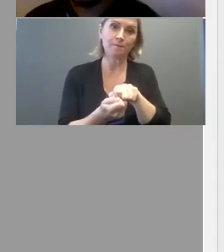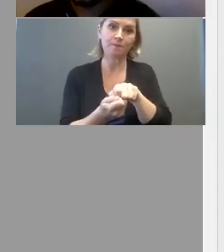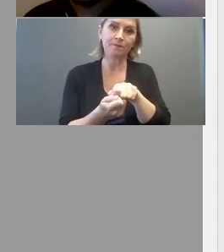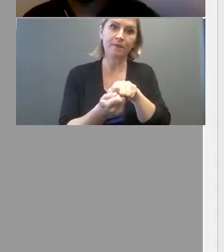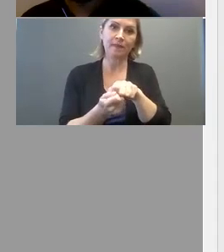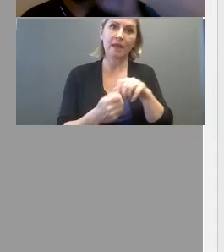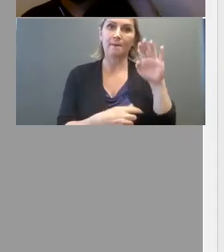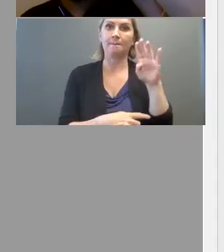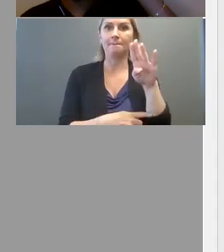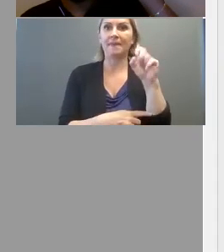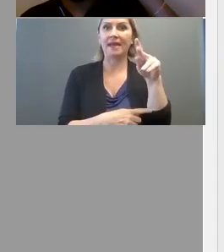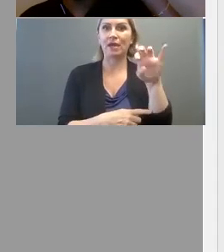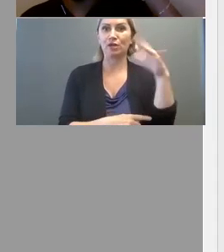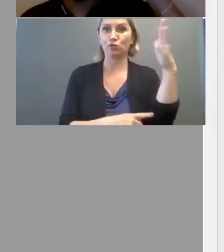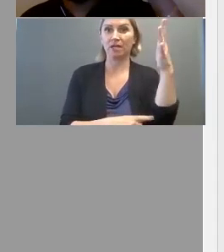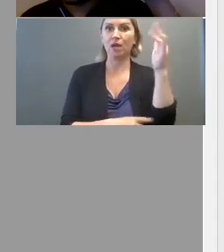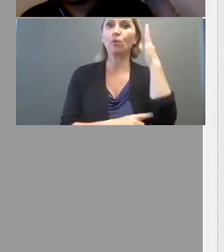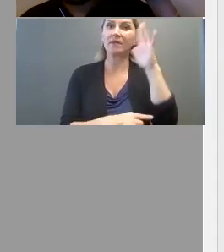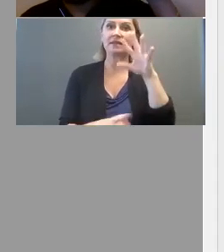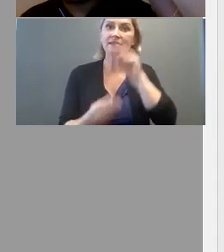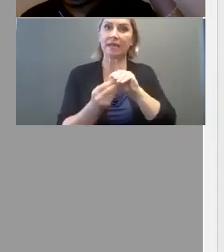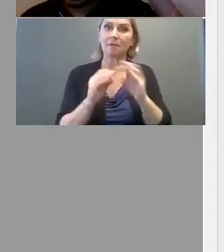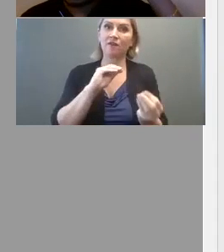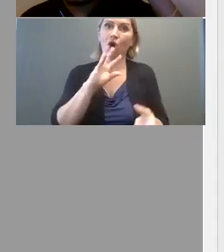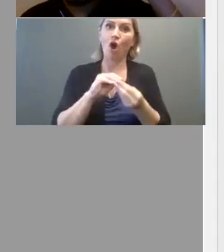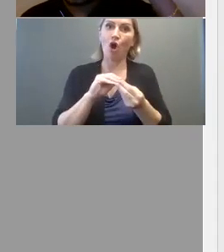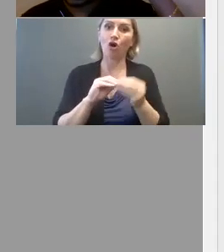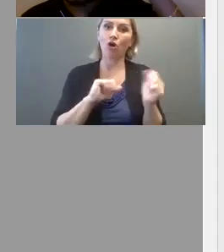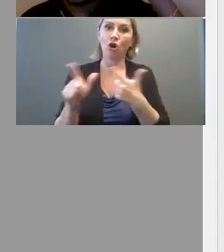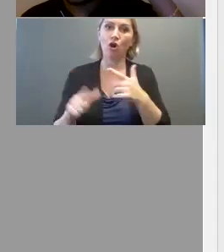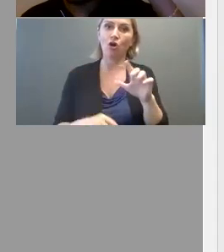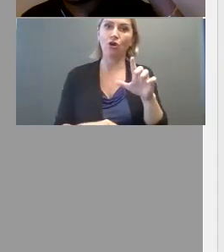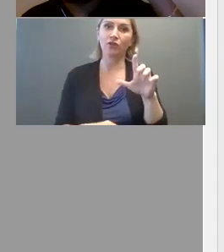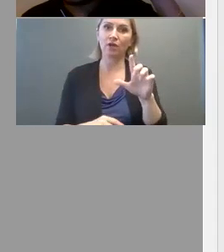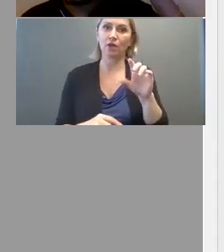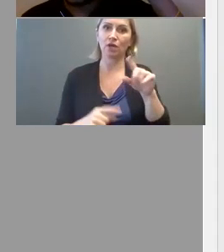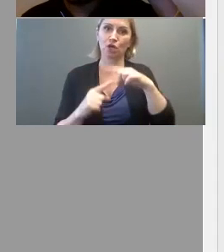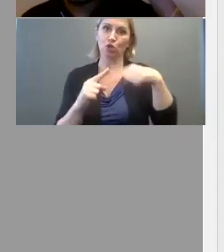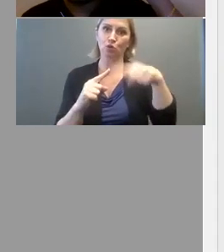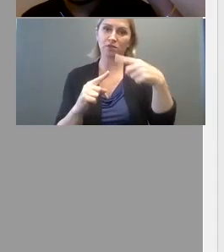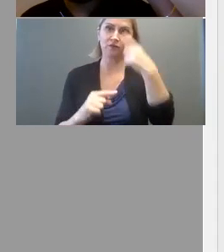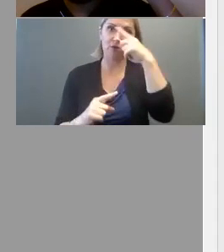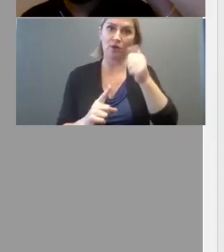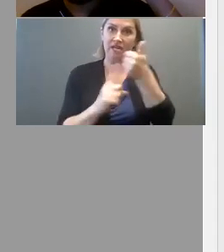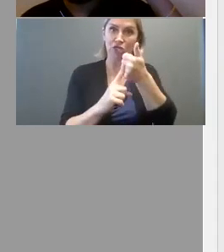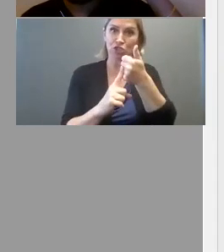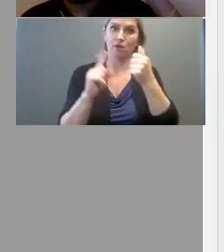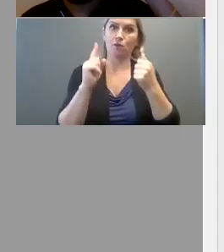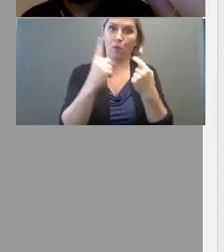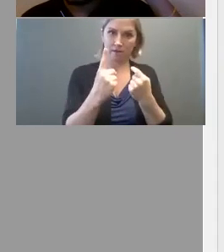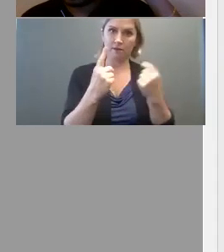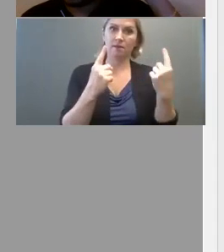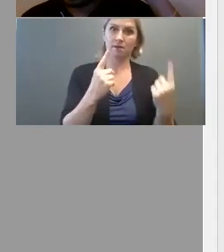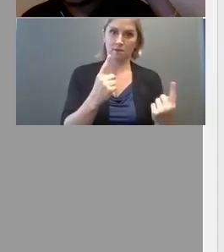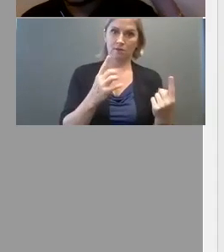binary tree is going to be the sum of all the nodes, because that is for each merge operation, we have 1, and we basically have